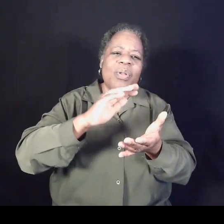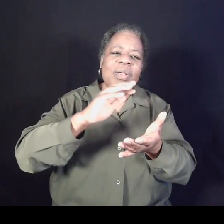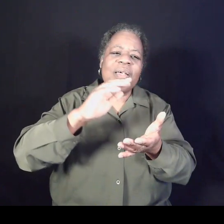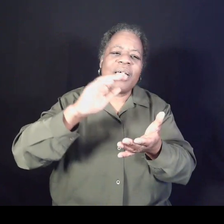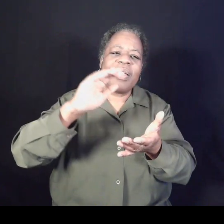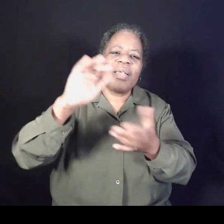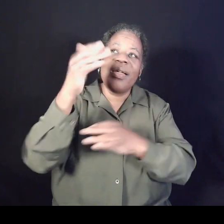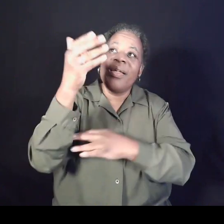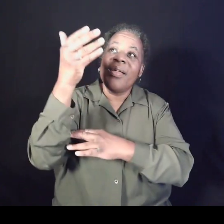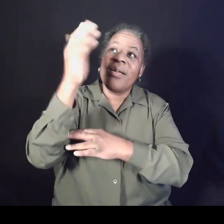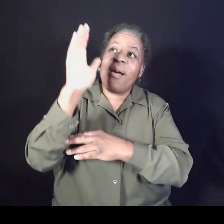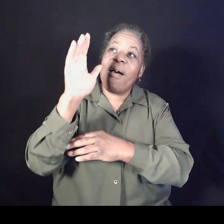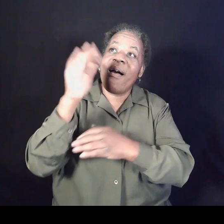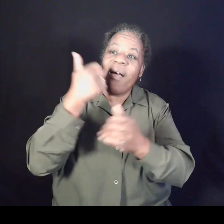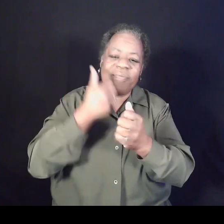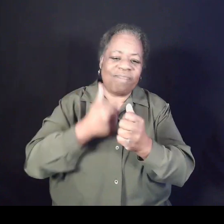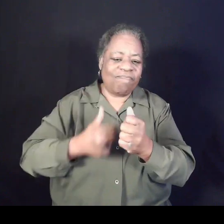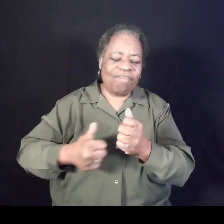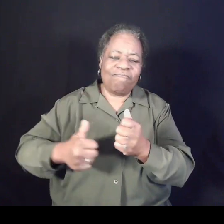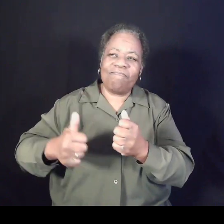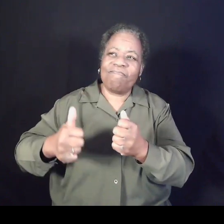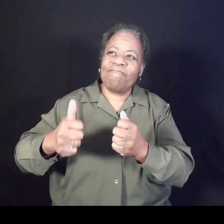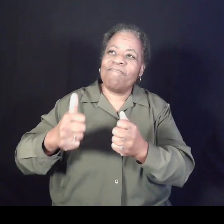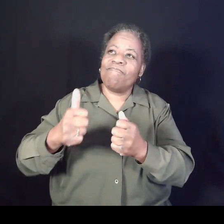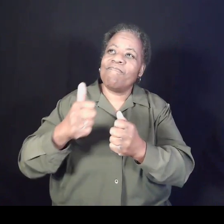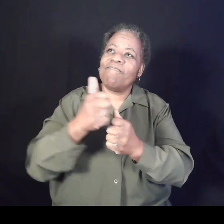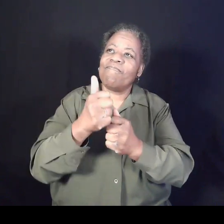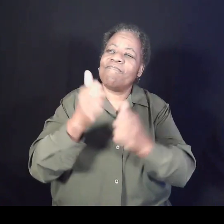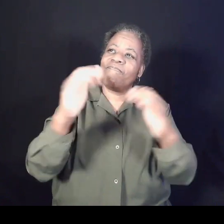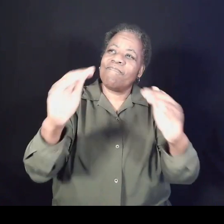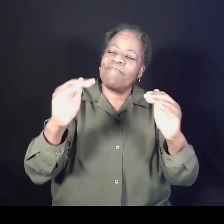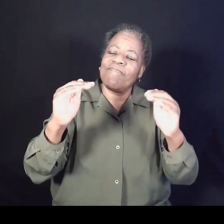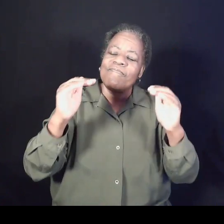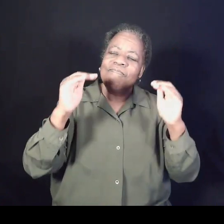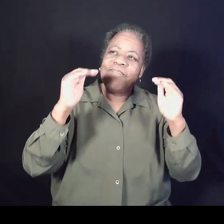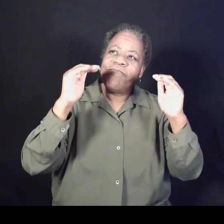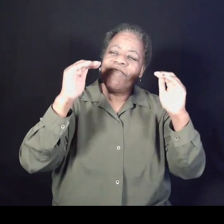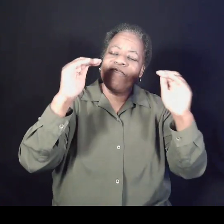Gloria in excelsis Dei.